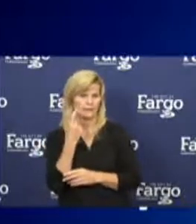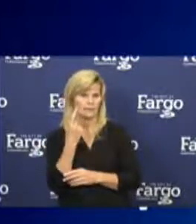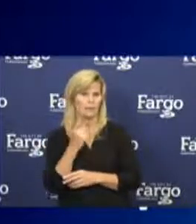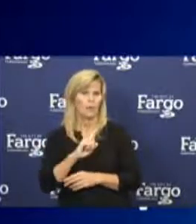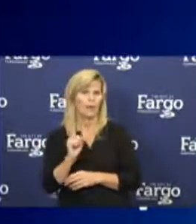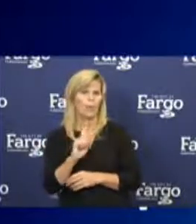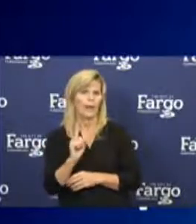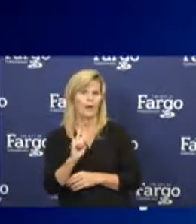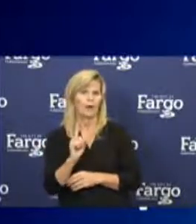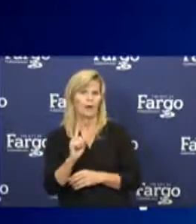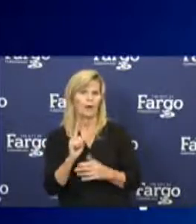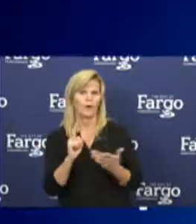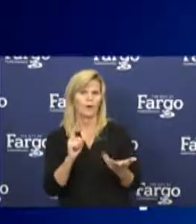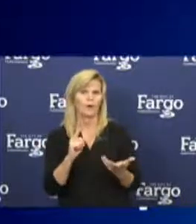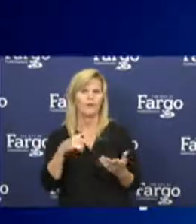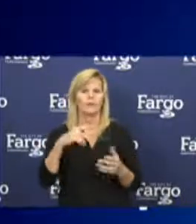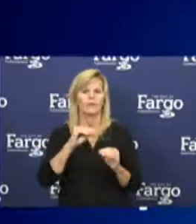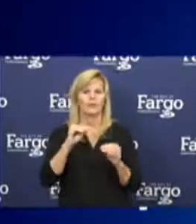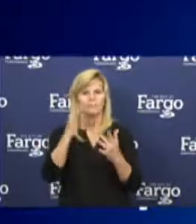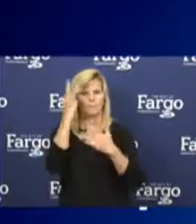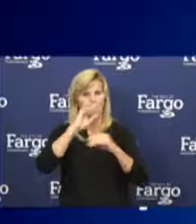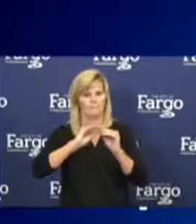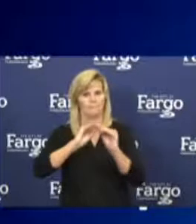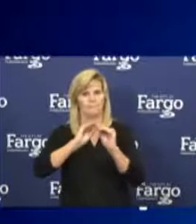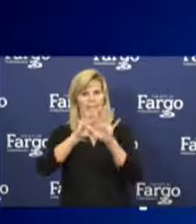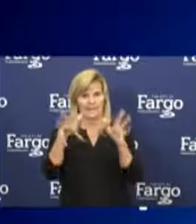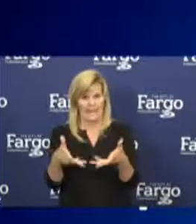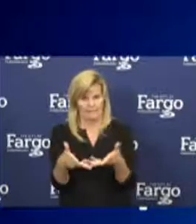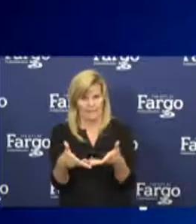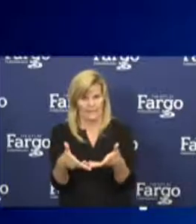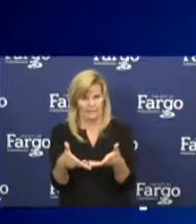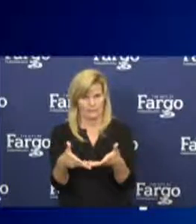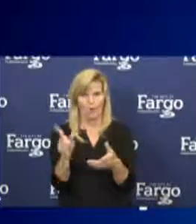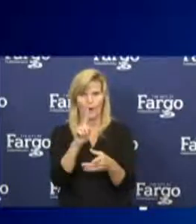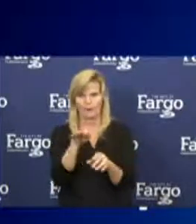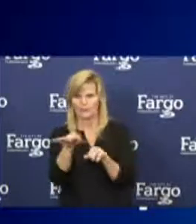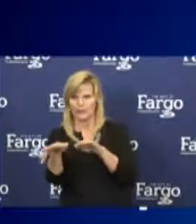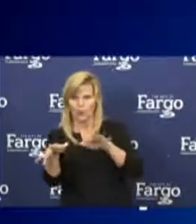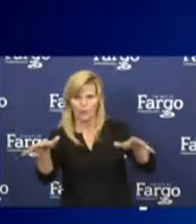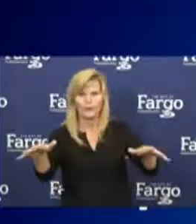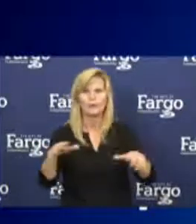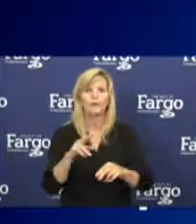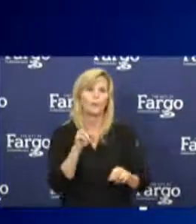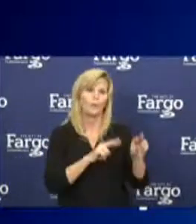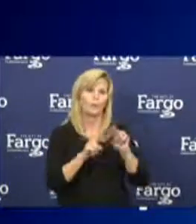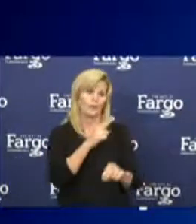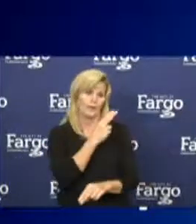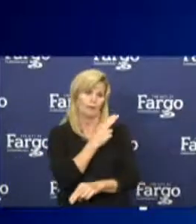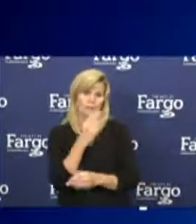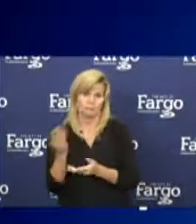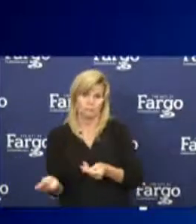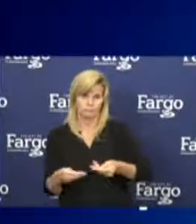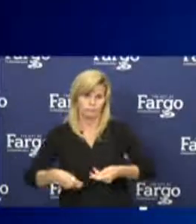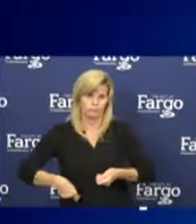where the pandemic is going, we look at hospitalizations and deaths. Those are very objective measures that aren't going to